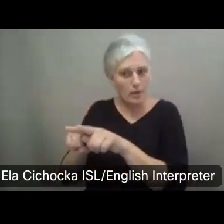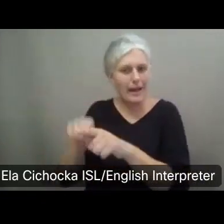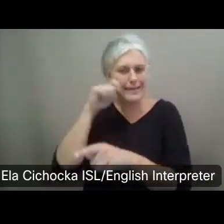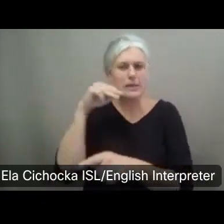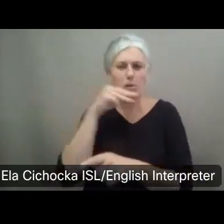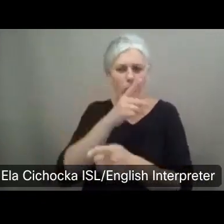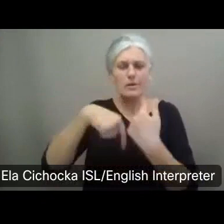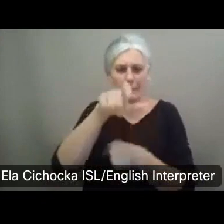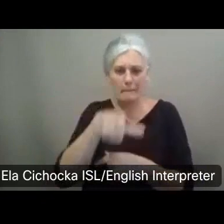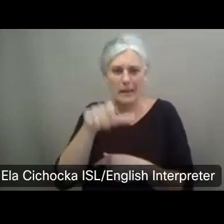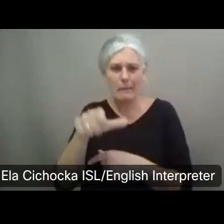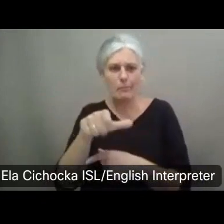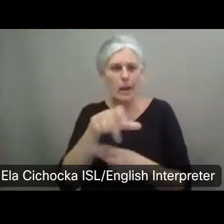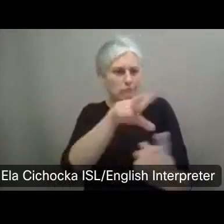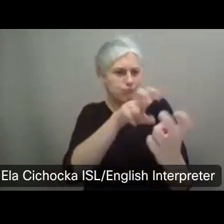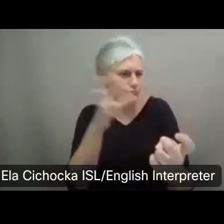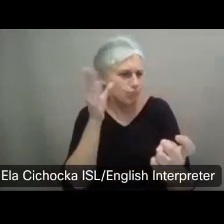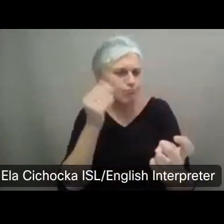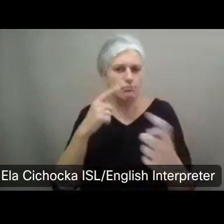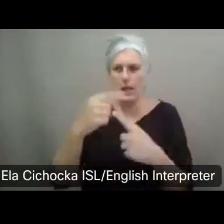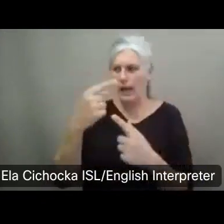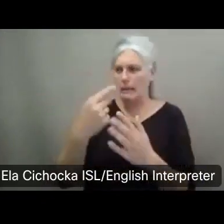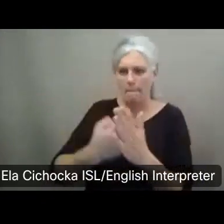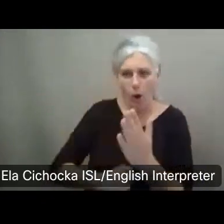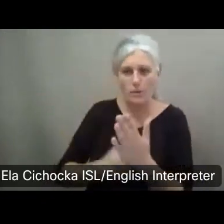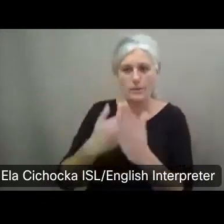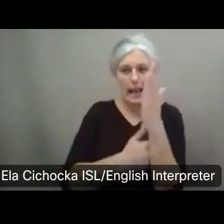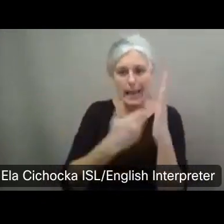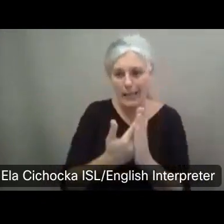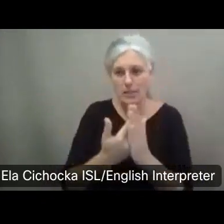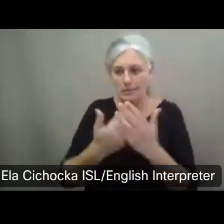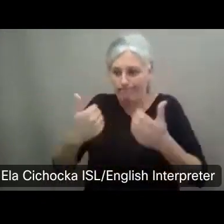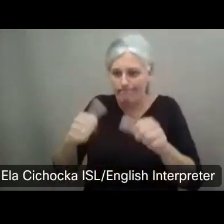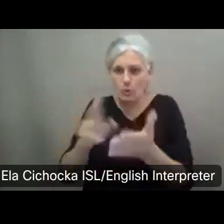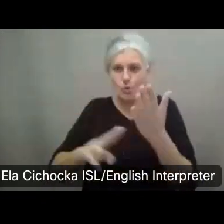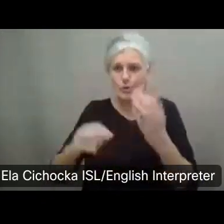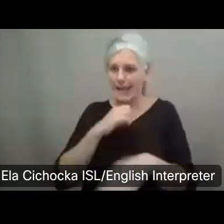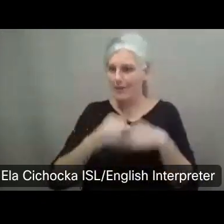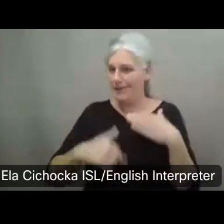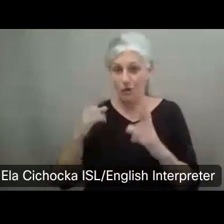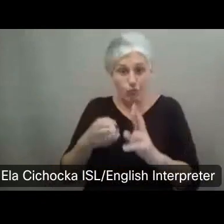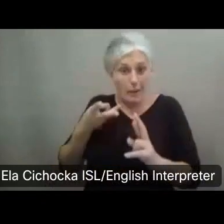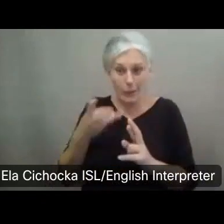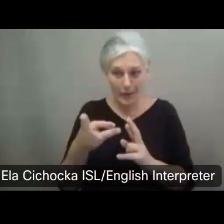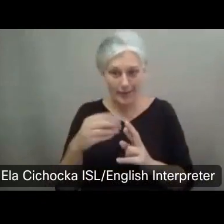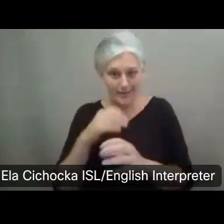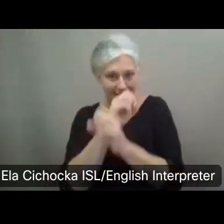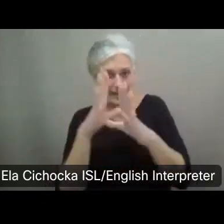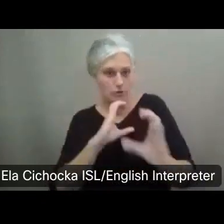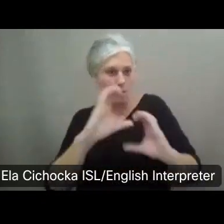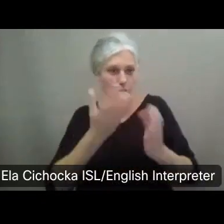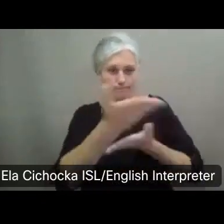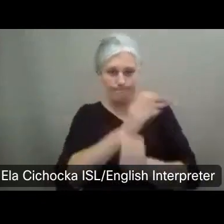are listened to and the policy and the legislation is implemented properly, and there's that clear